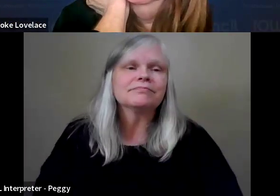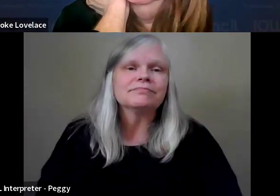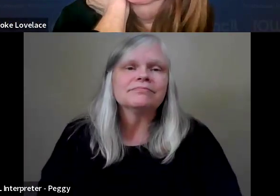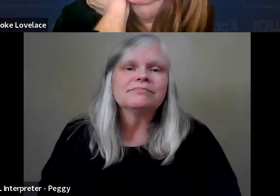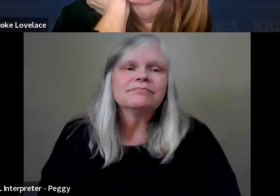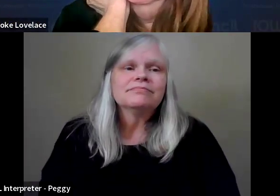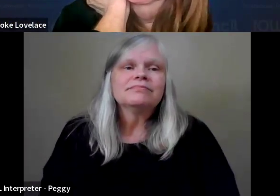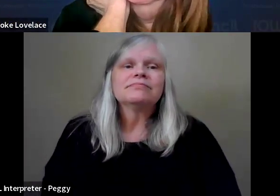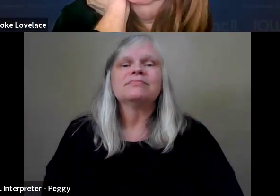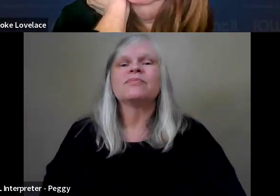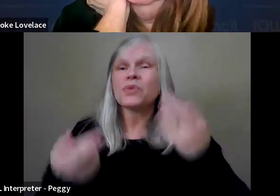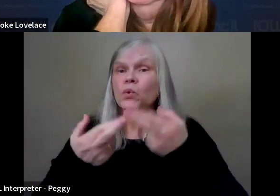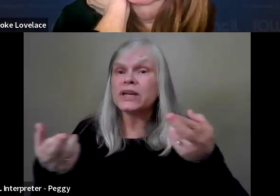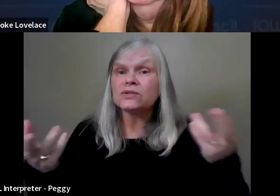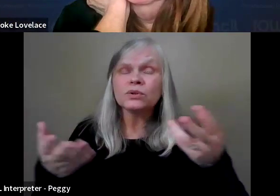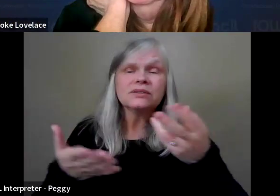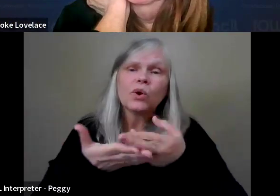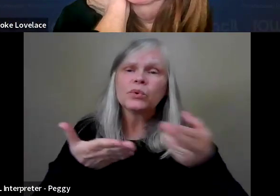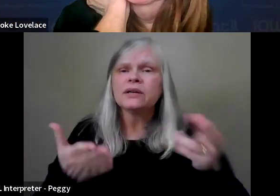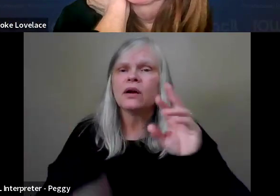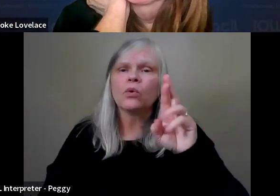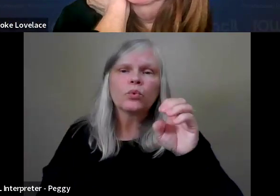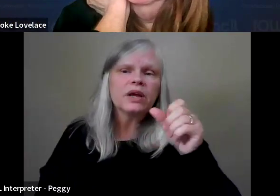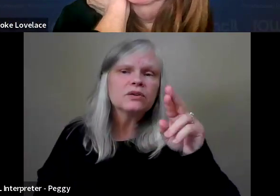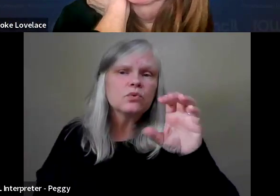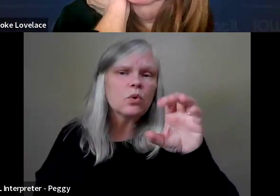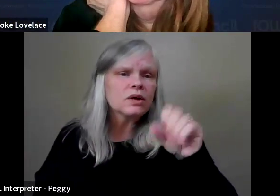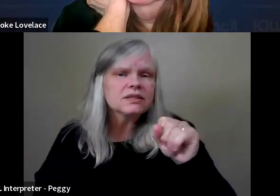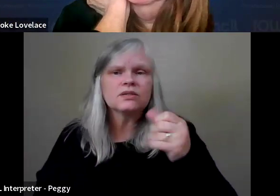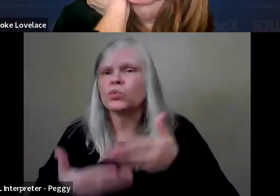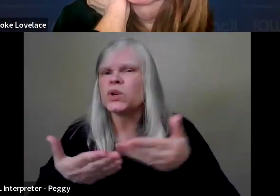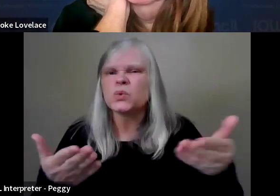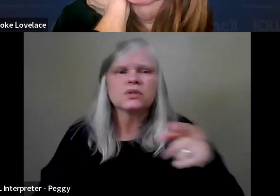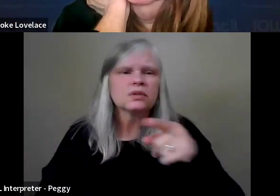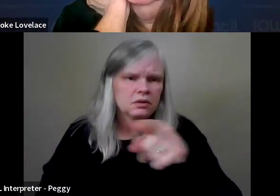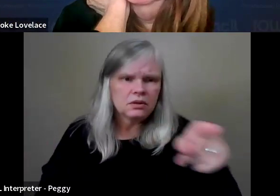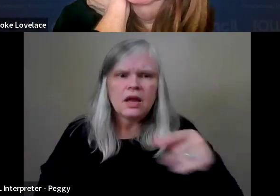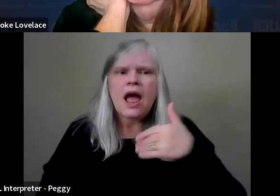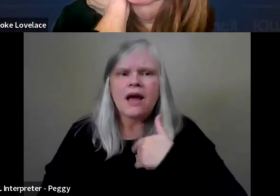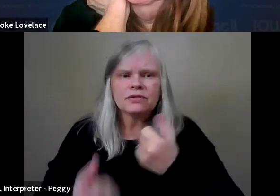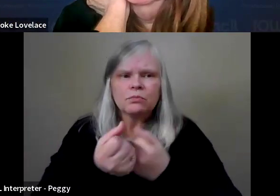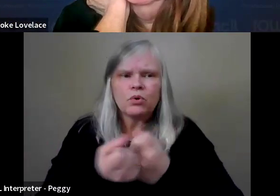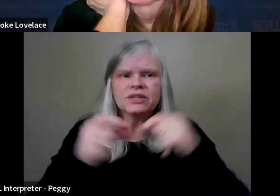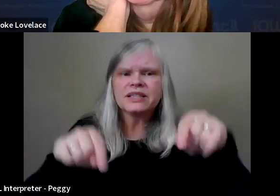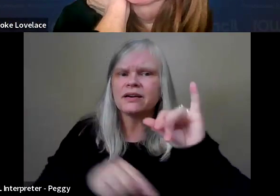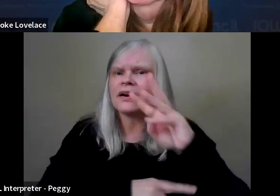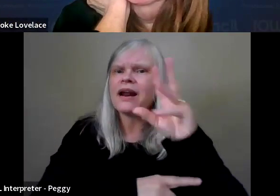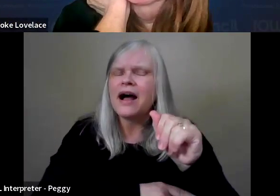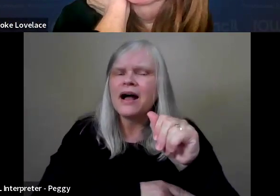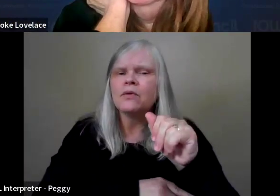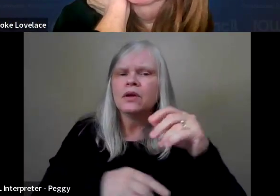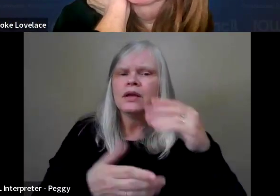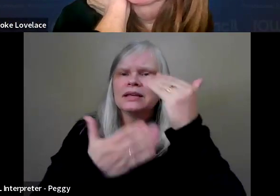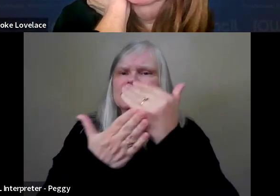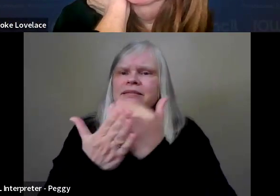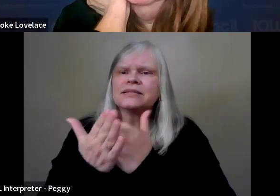As far as resources, there are resources available and supports here in Iowa, and they are listed on the back page